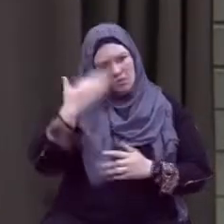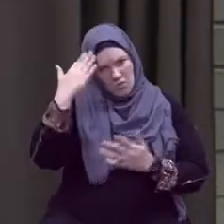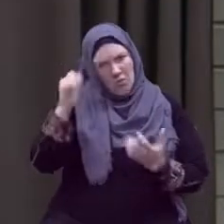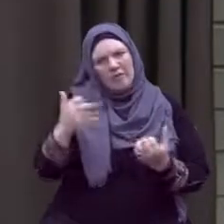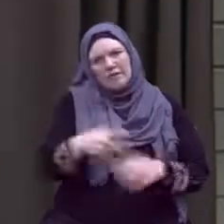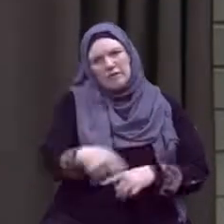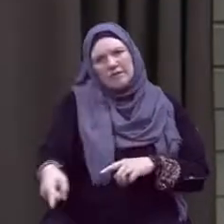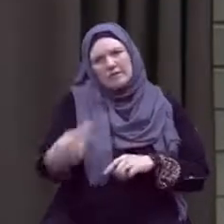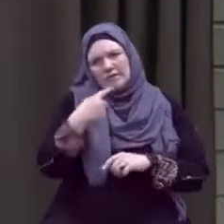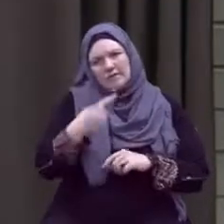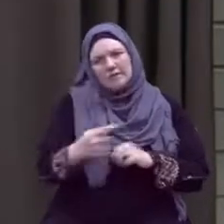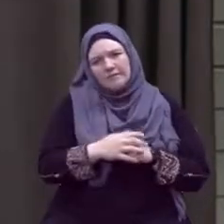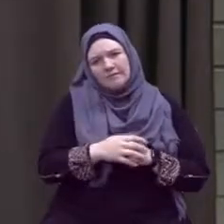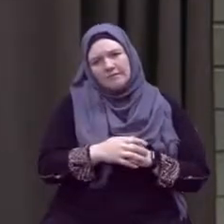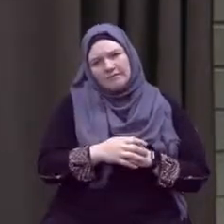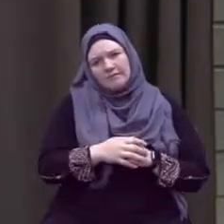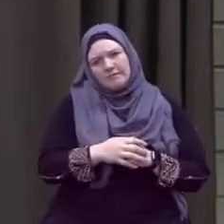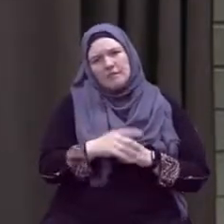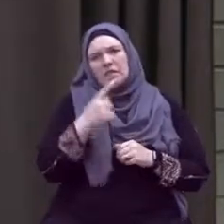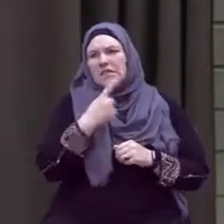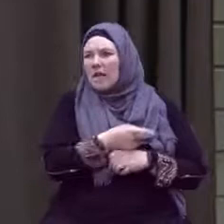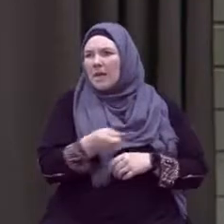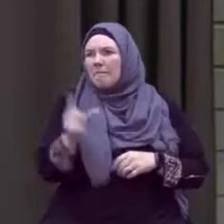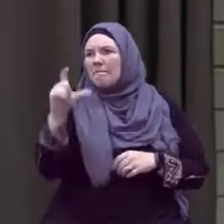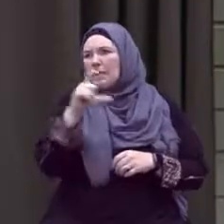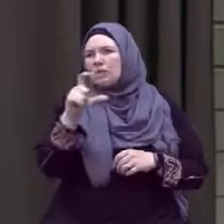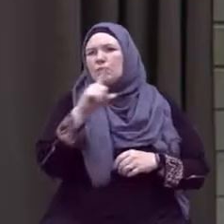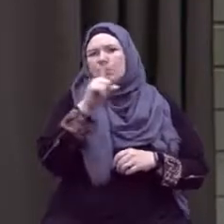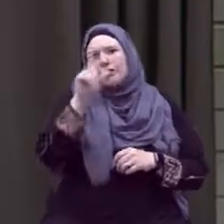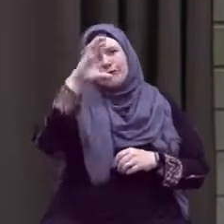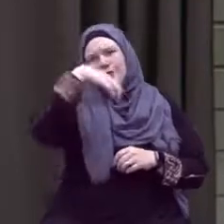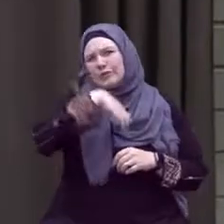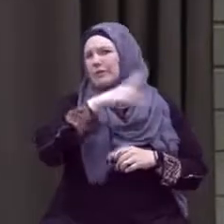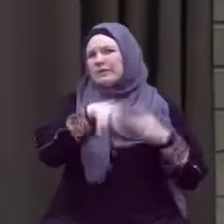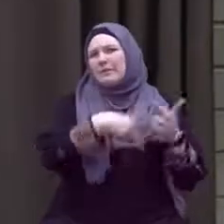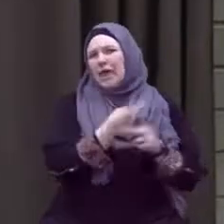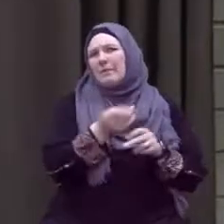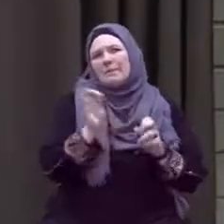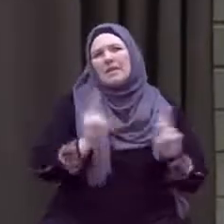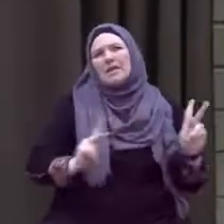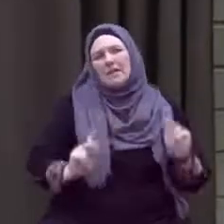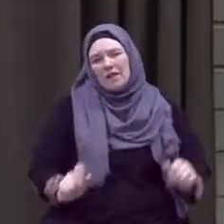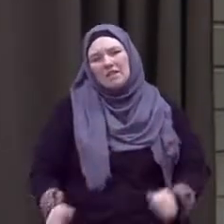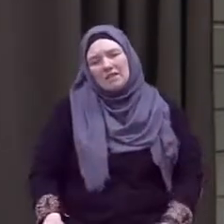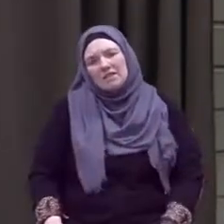saying? They are saying Muslims are very strange type of people.